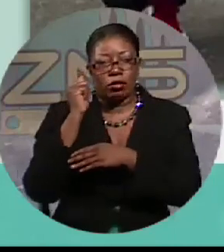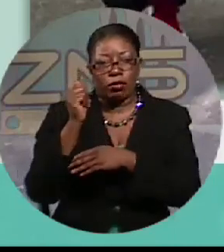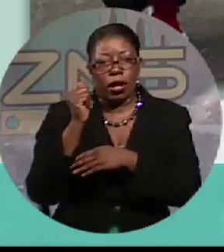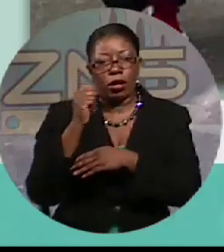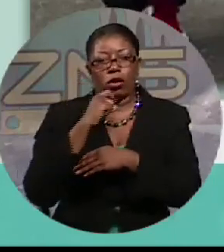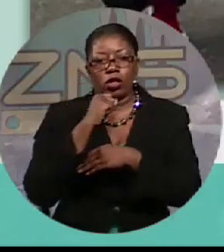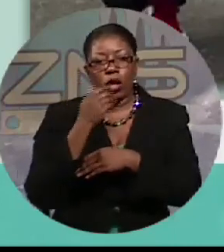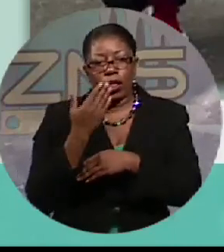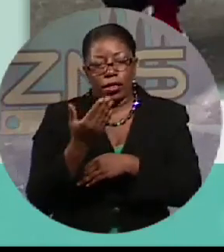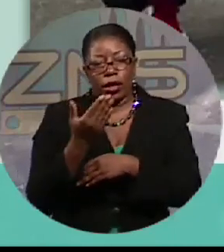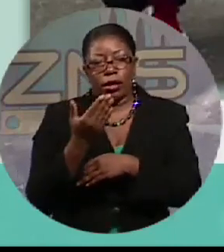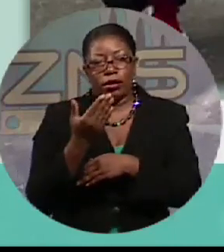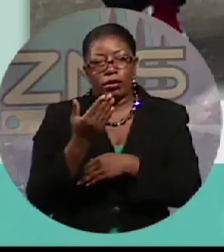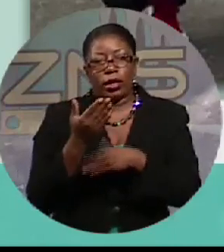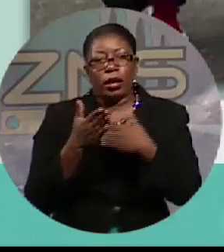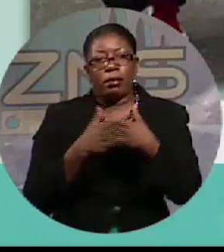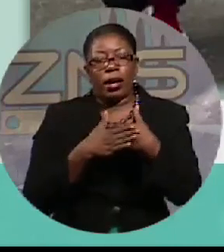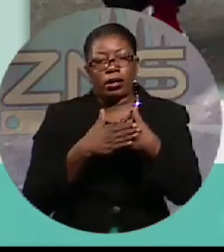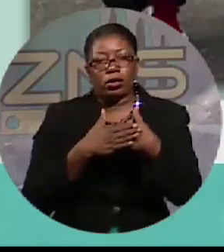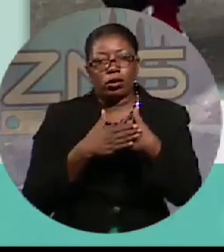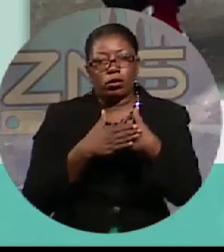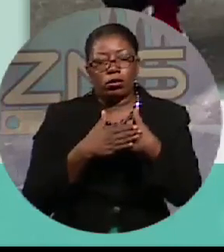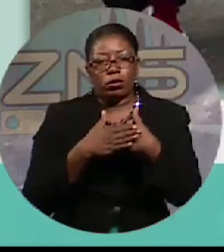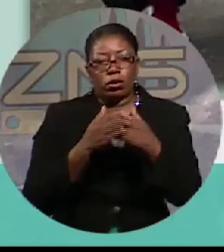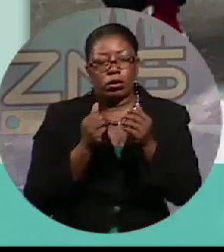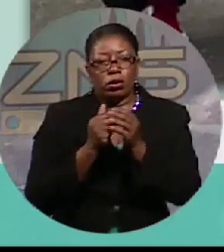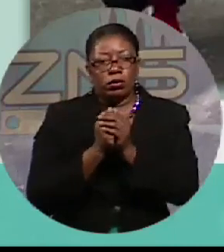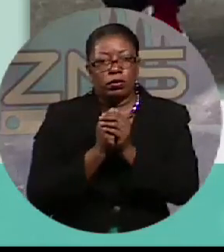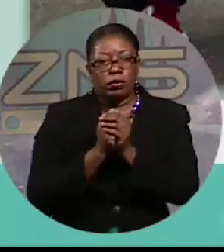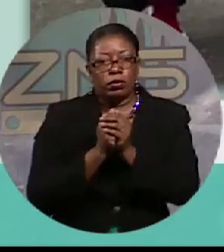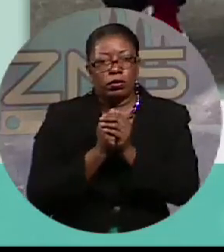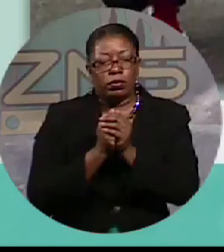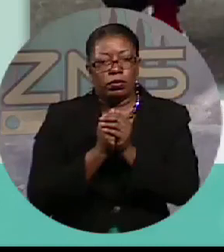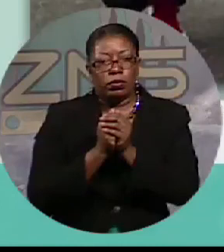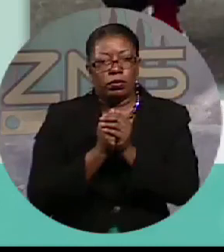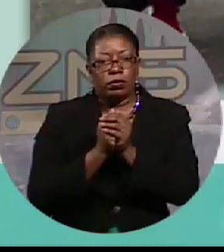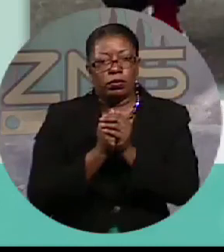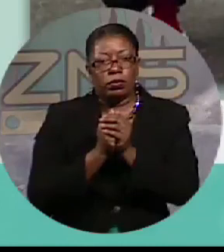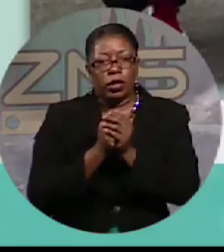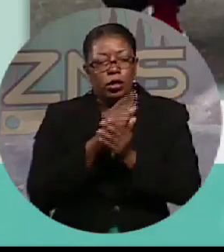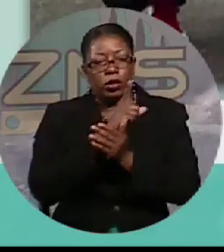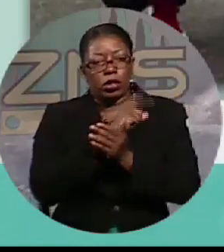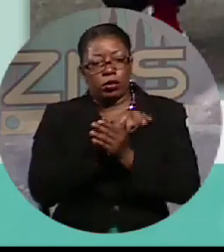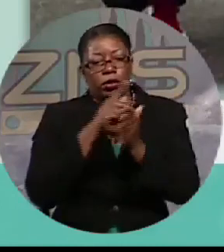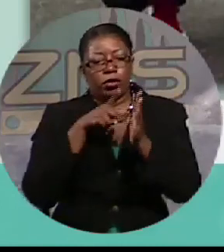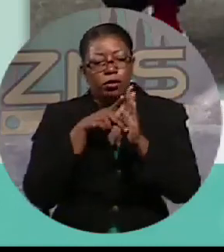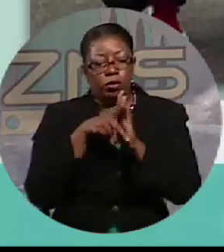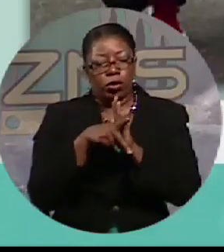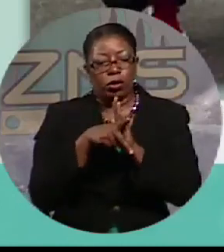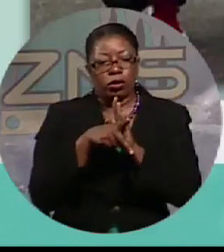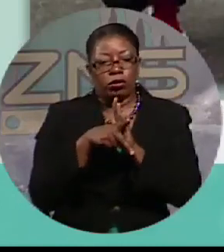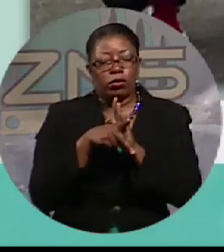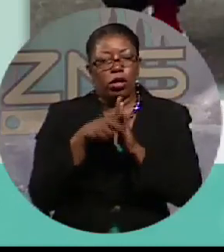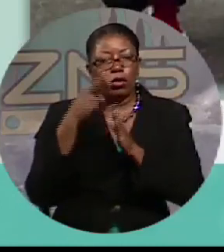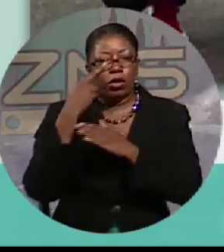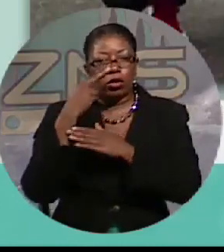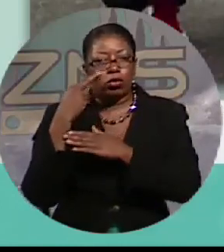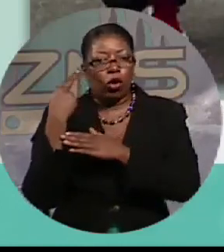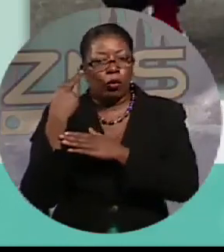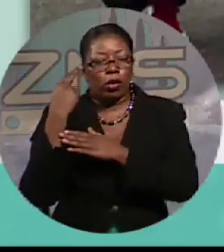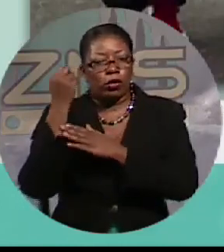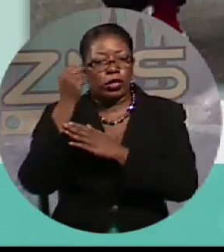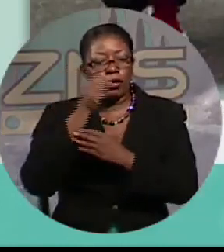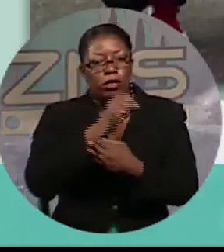adjourned to April 30th for sentencing. Farrington was convicted last October of the murder and armed robbery of banker Stephen